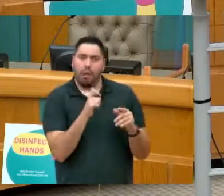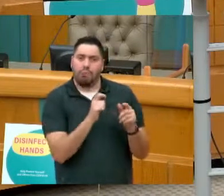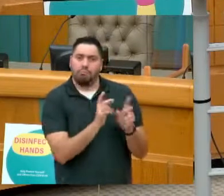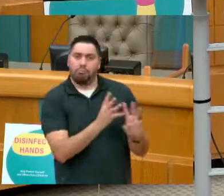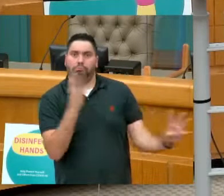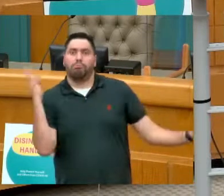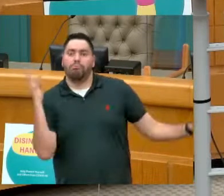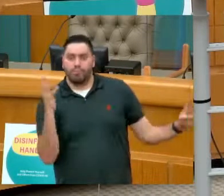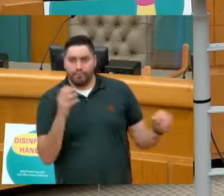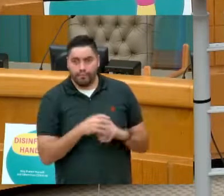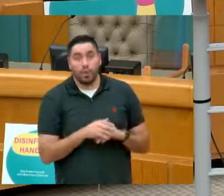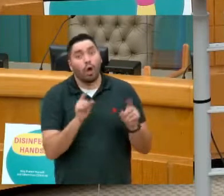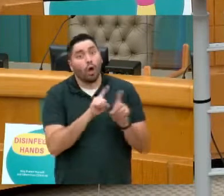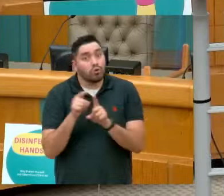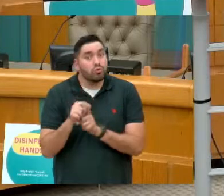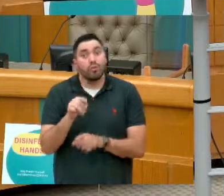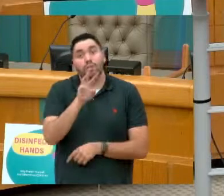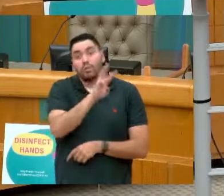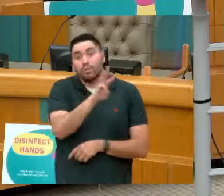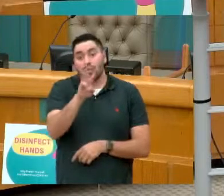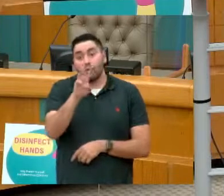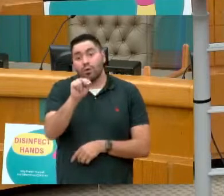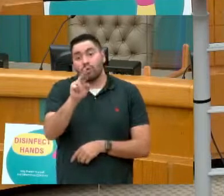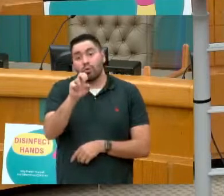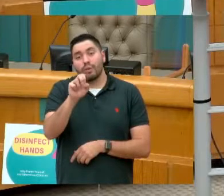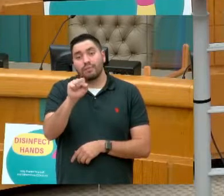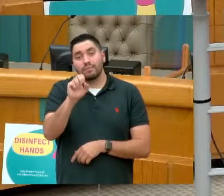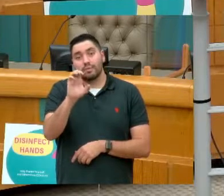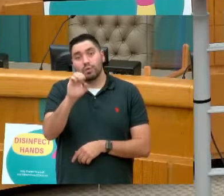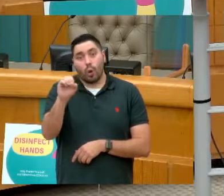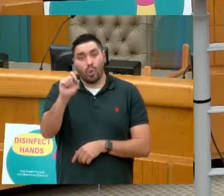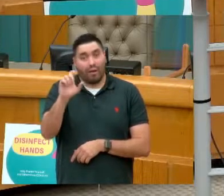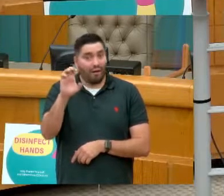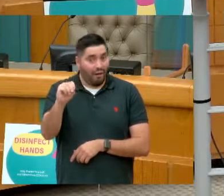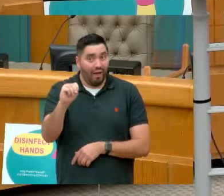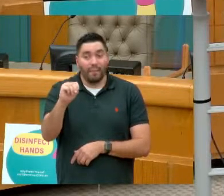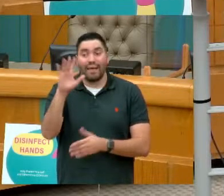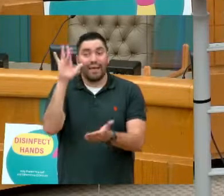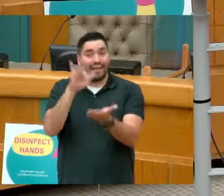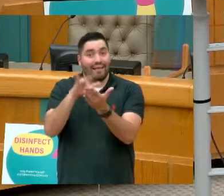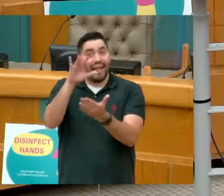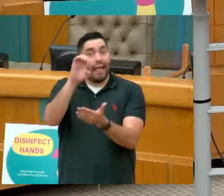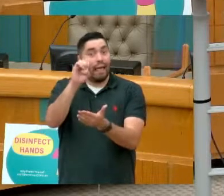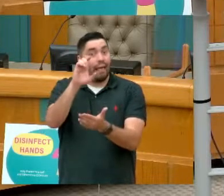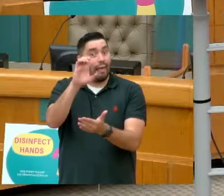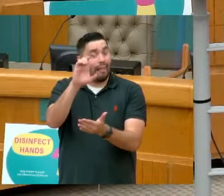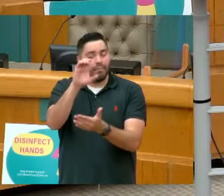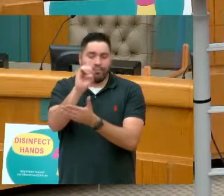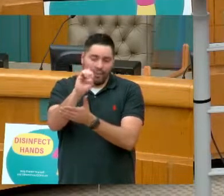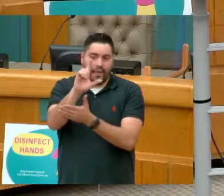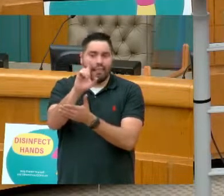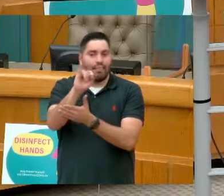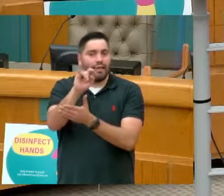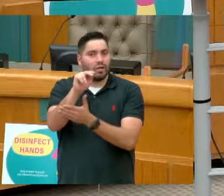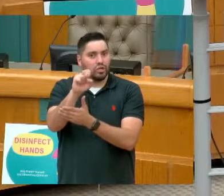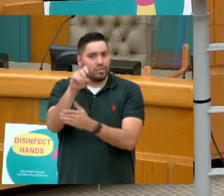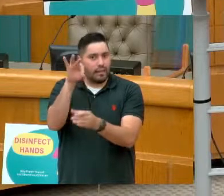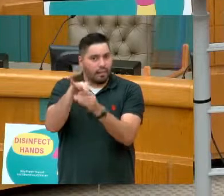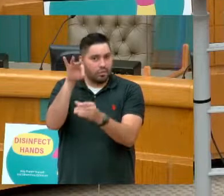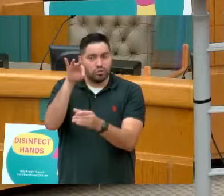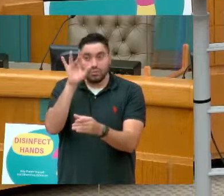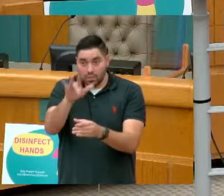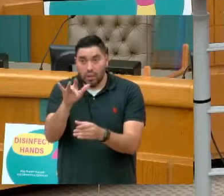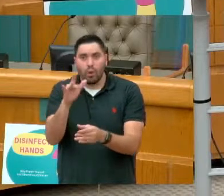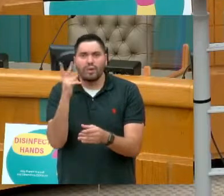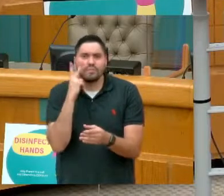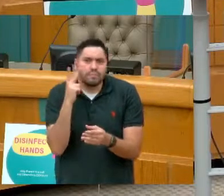do is go vote don't go during the peak hours. The best times to go and vote are 9 to